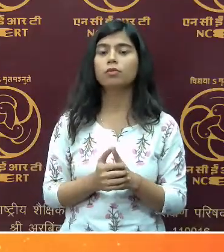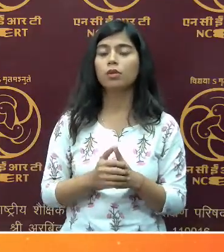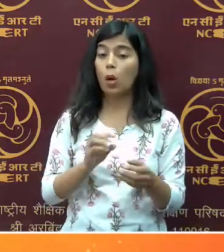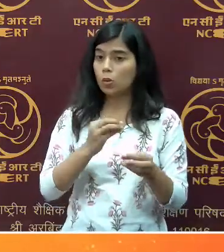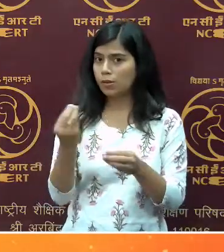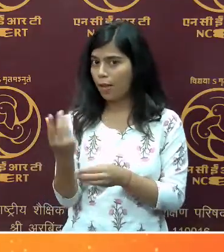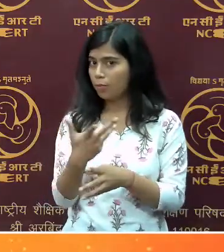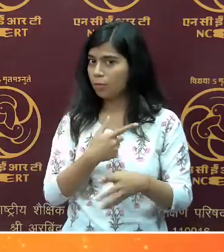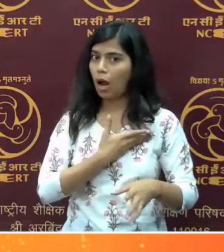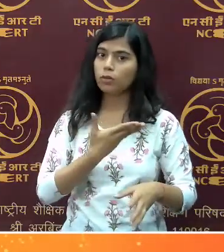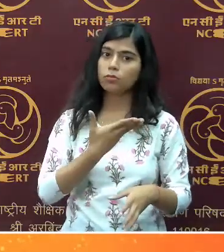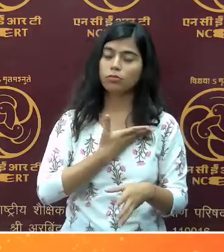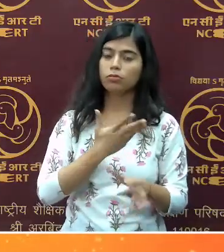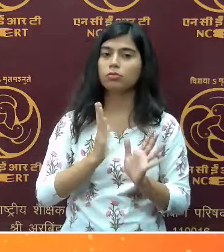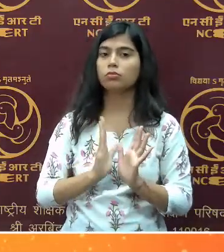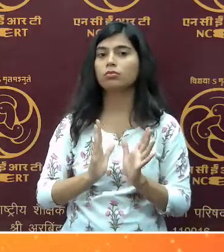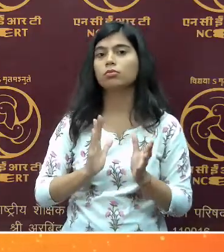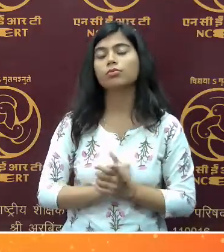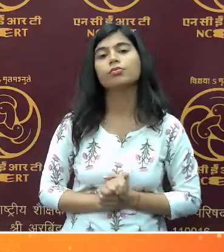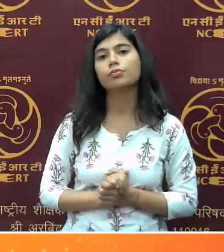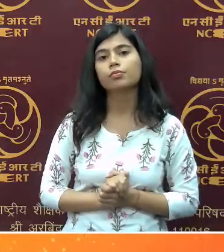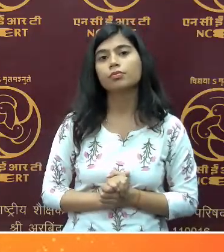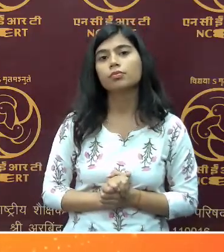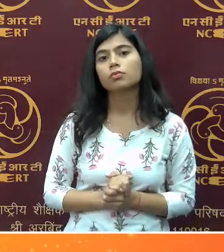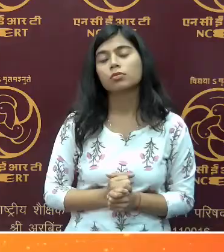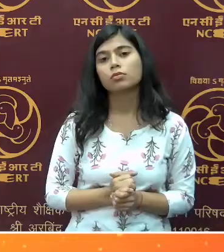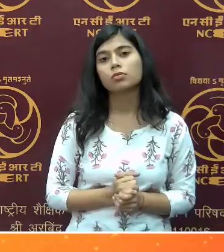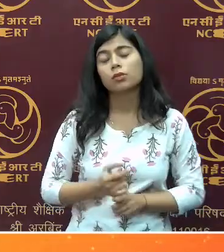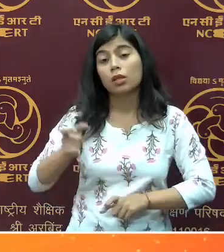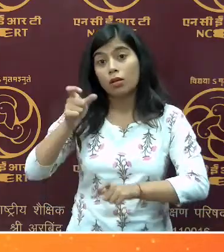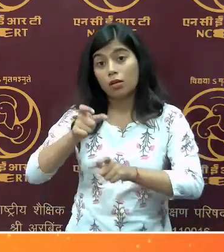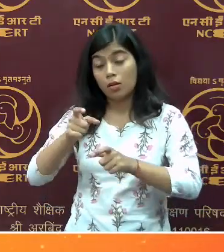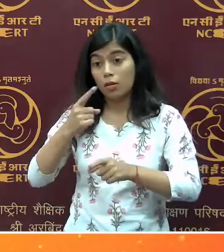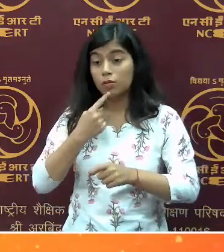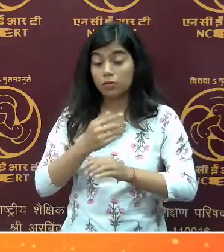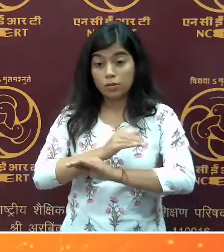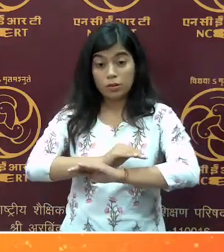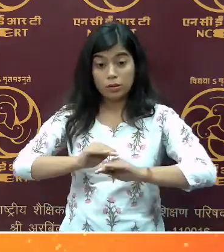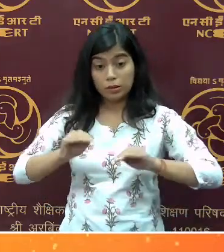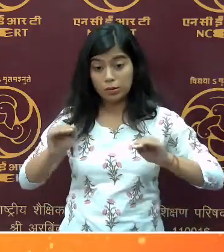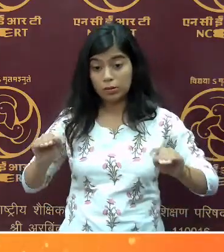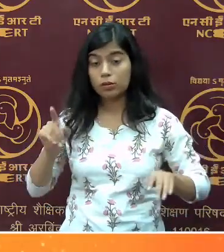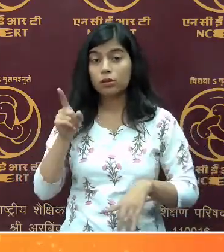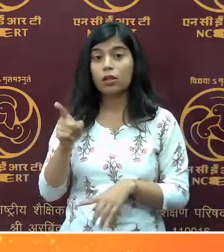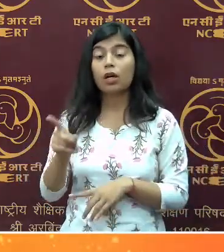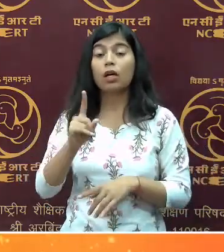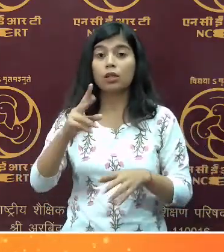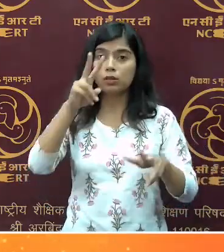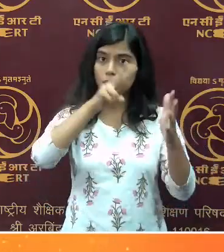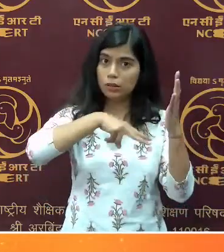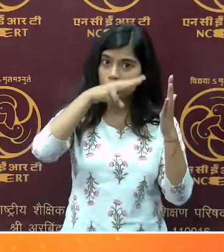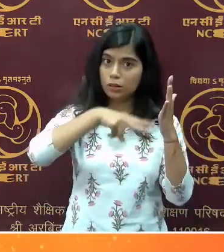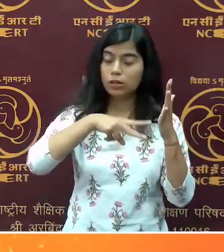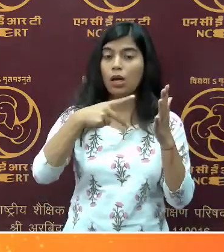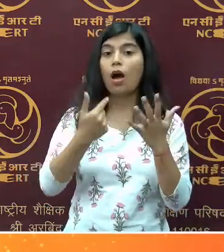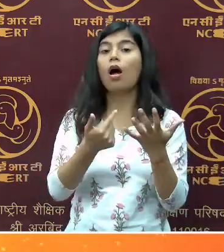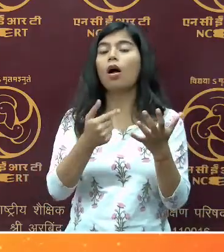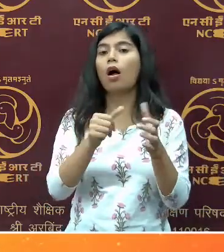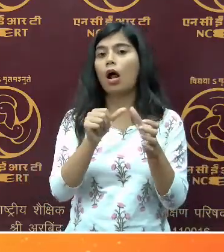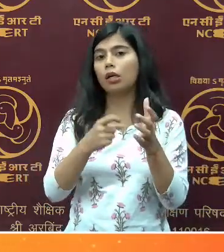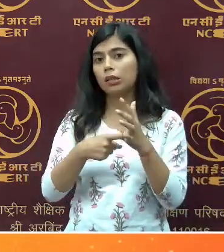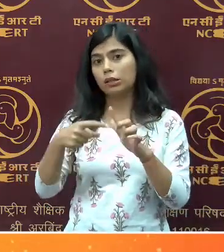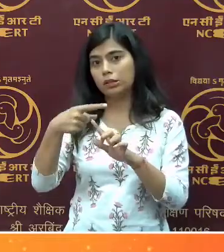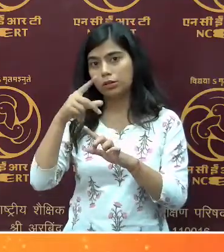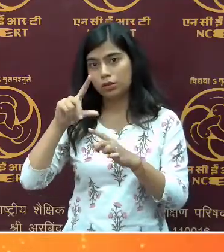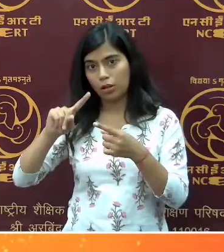rights. So, and here the students must also read article 13 of the constitution, which is the